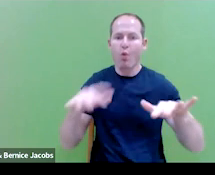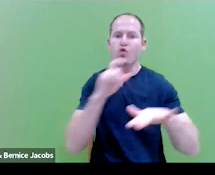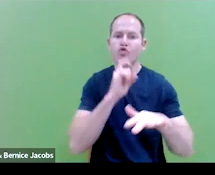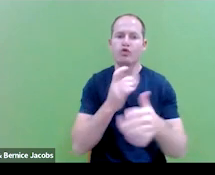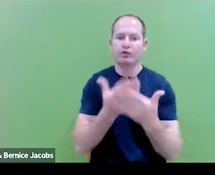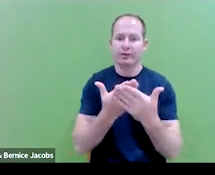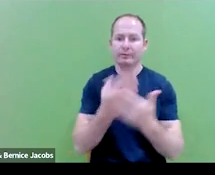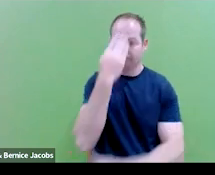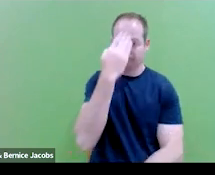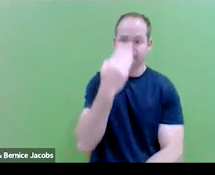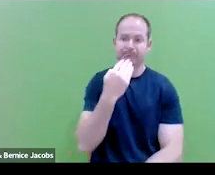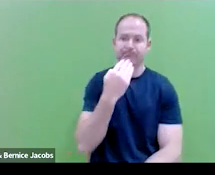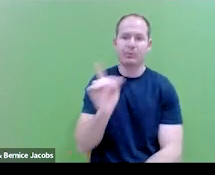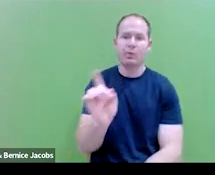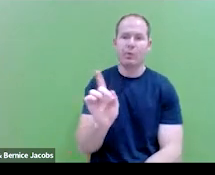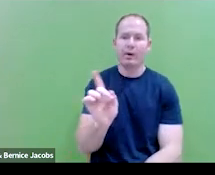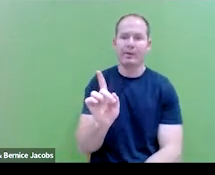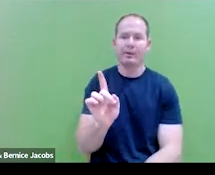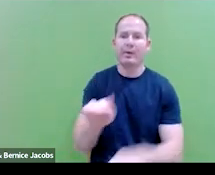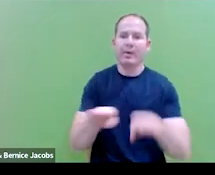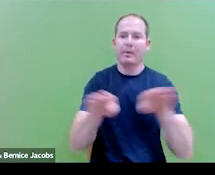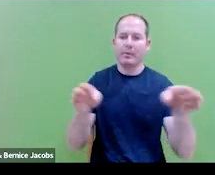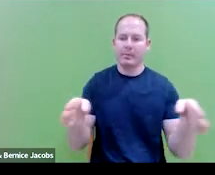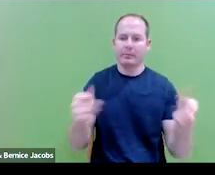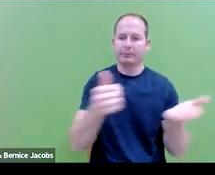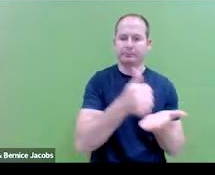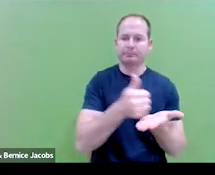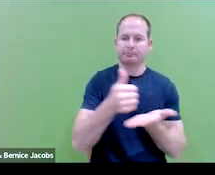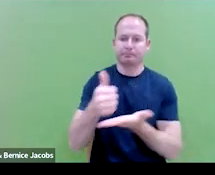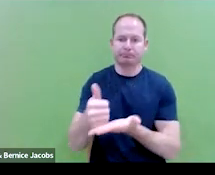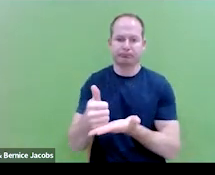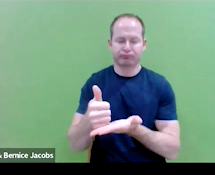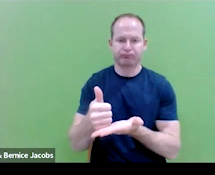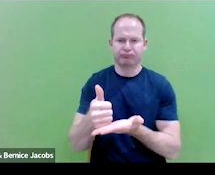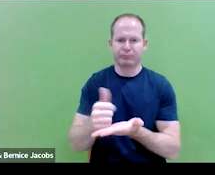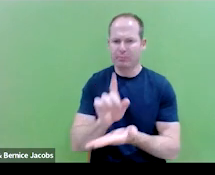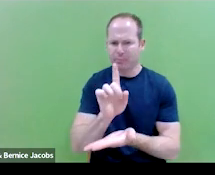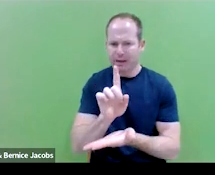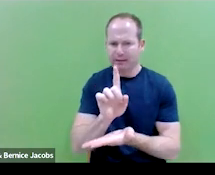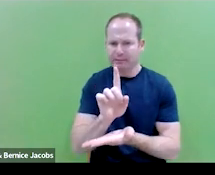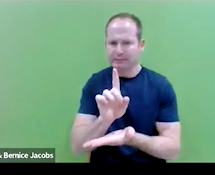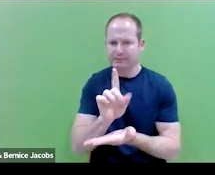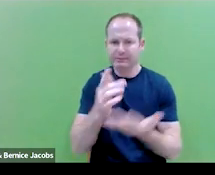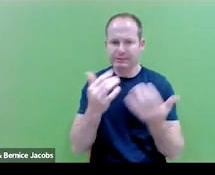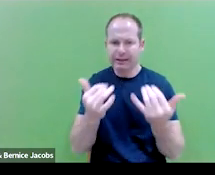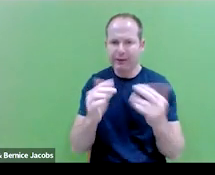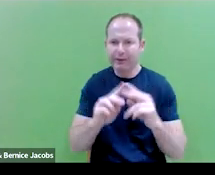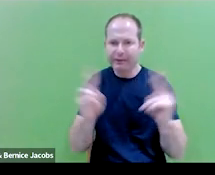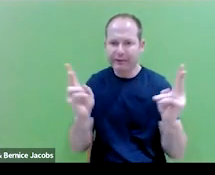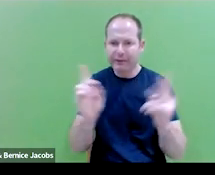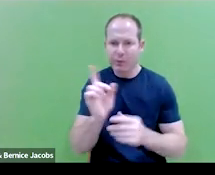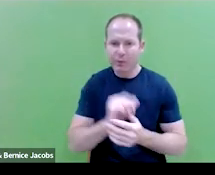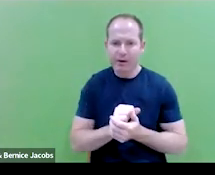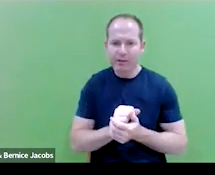at the moment is a regular park bench, but what is different to this one is that the tabletop is